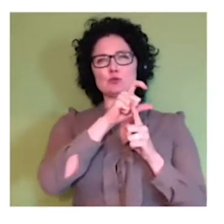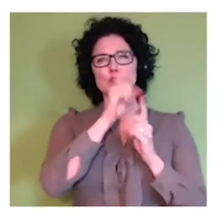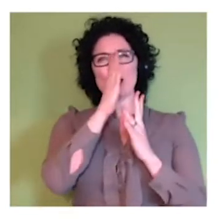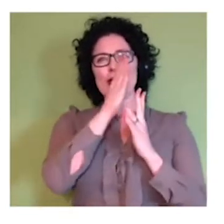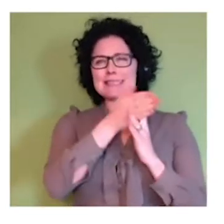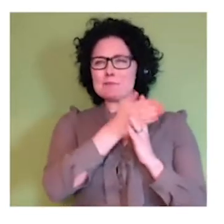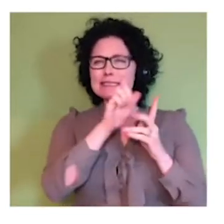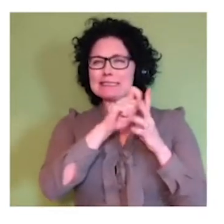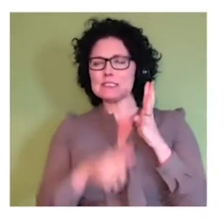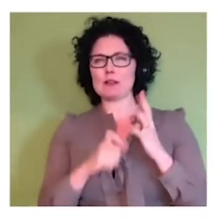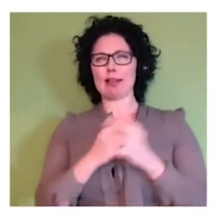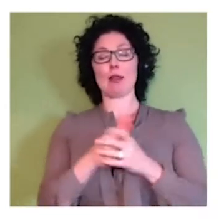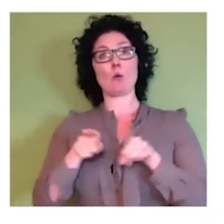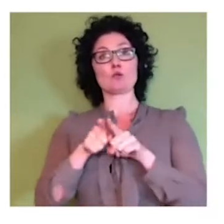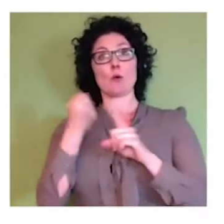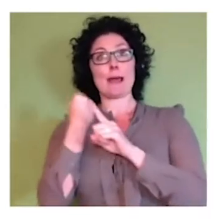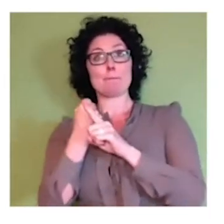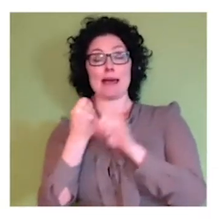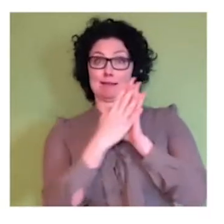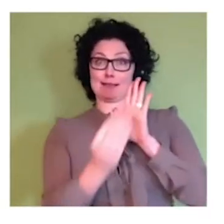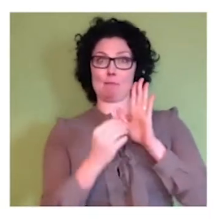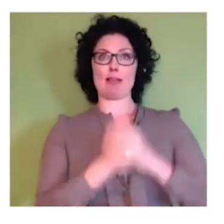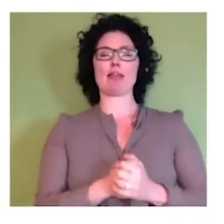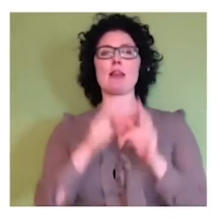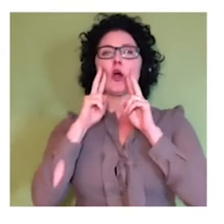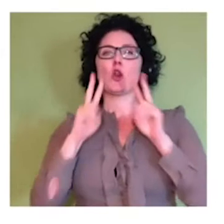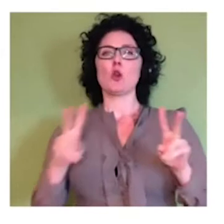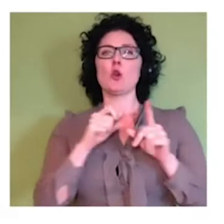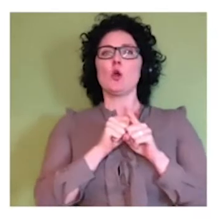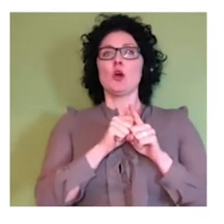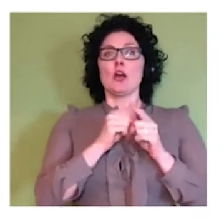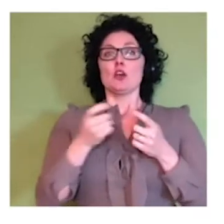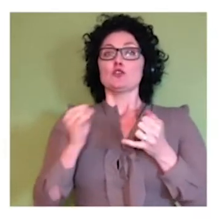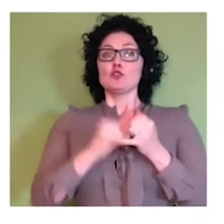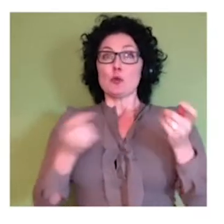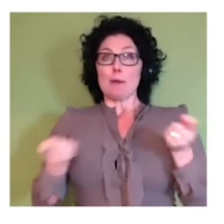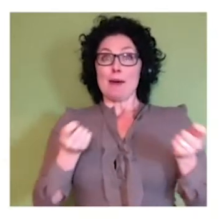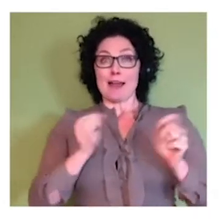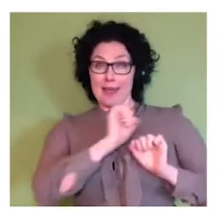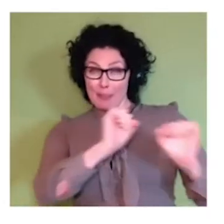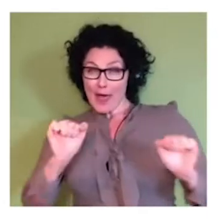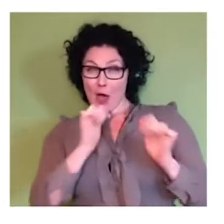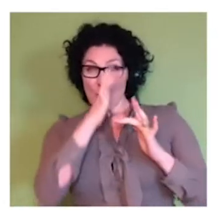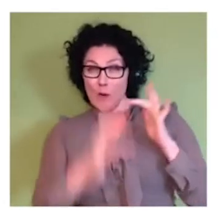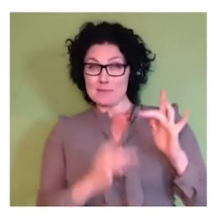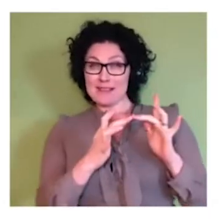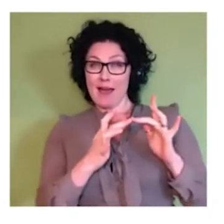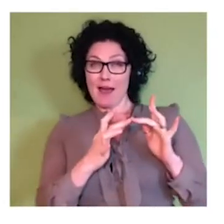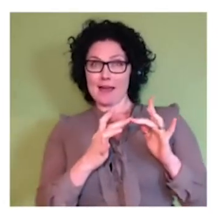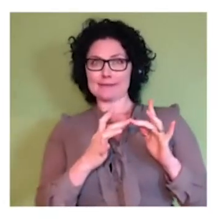So for example, we're currently looking at the accessibility of supermarket websites, particularly in a post-pandemic